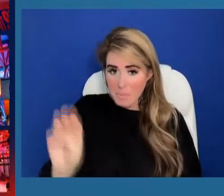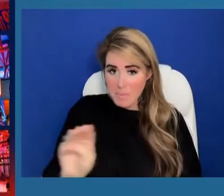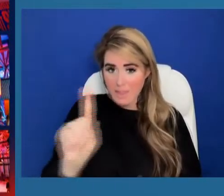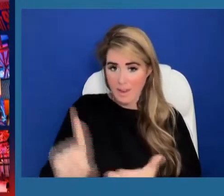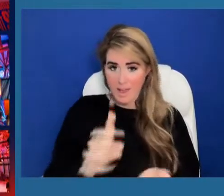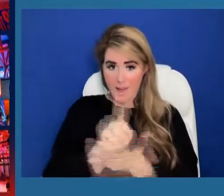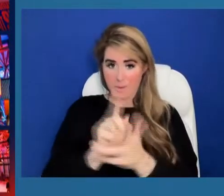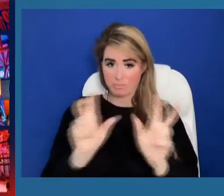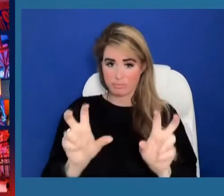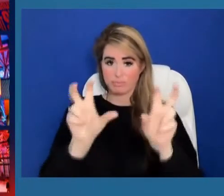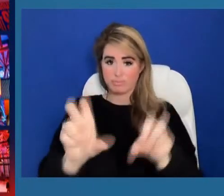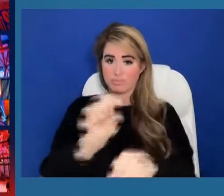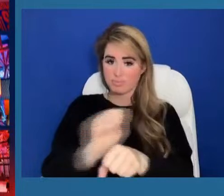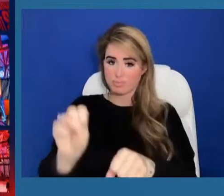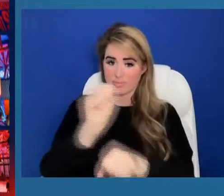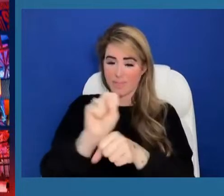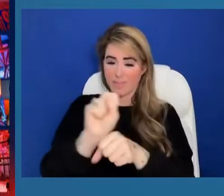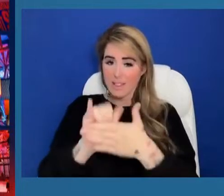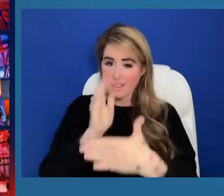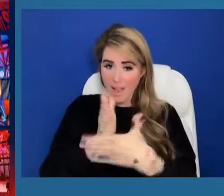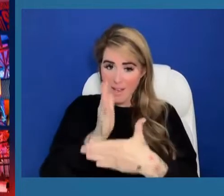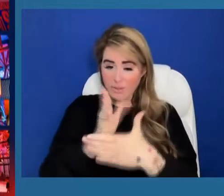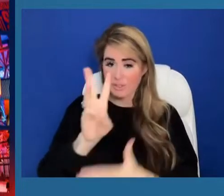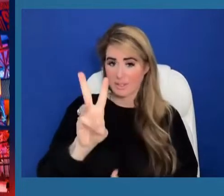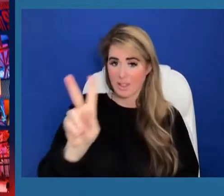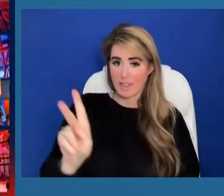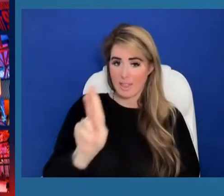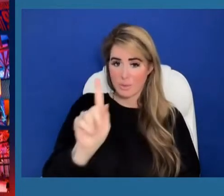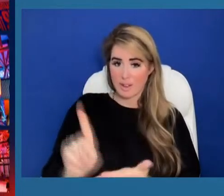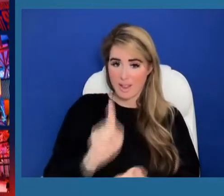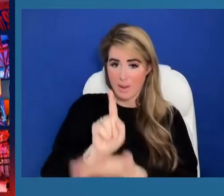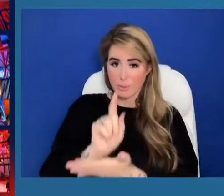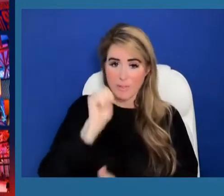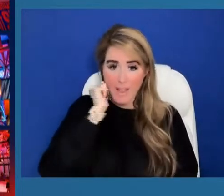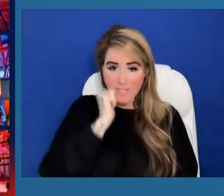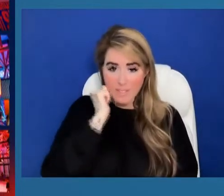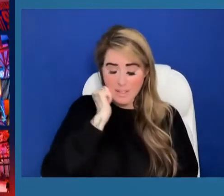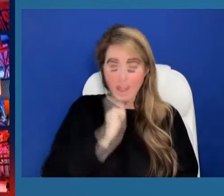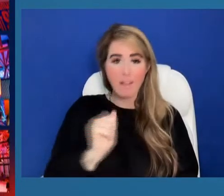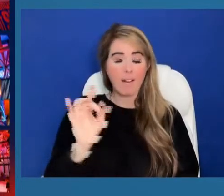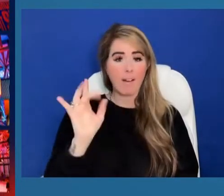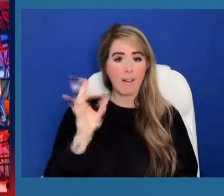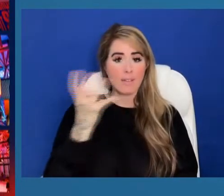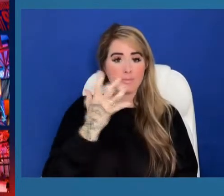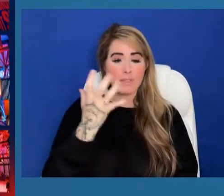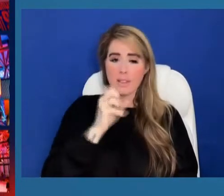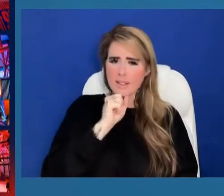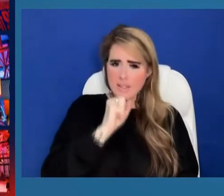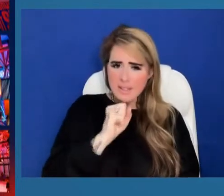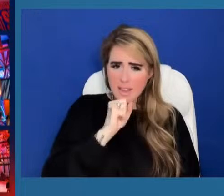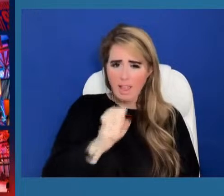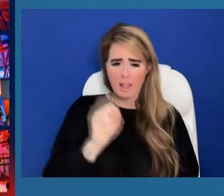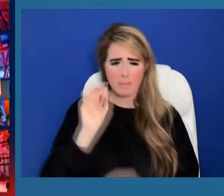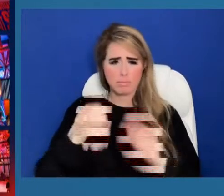hours. That's an average of 6,000 hours per day. The tons of steel placed are more